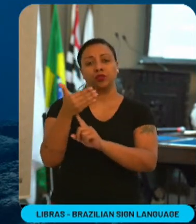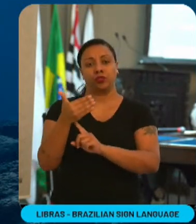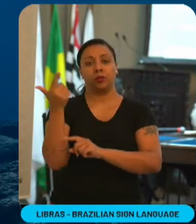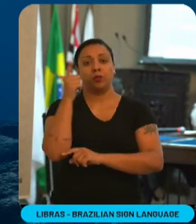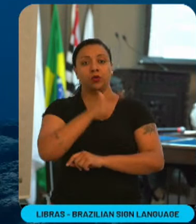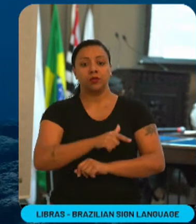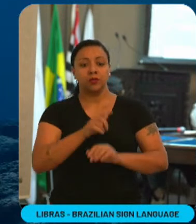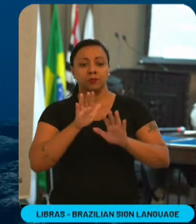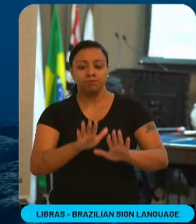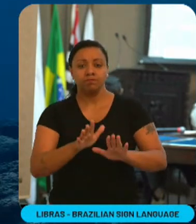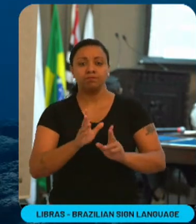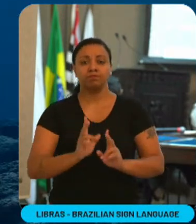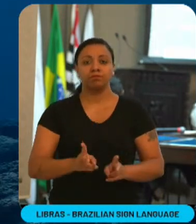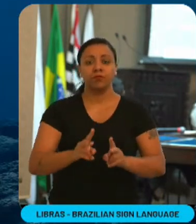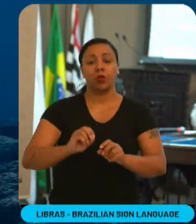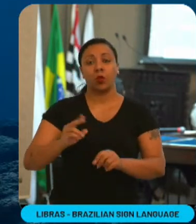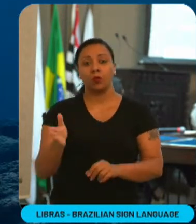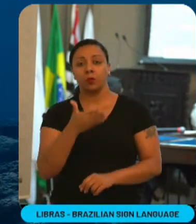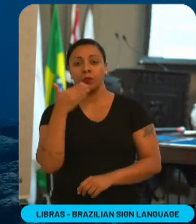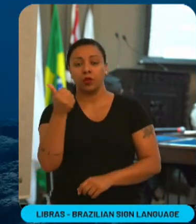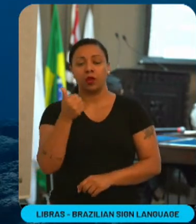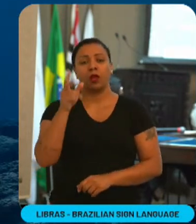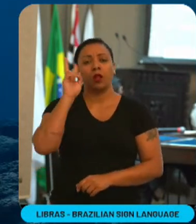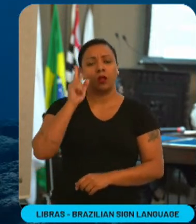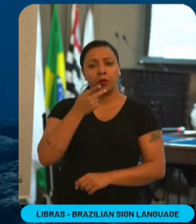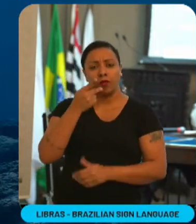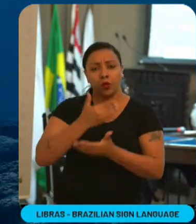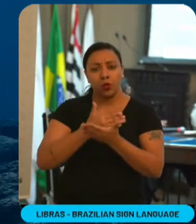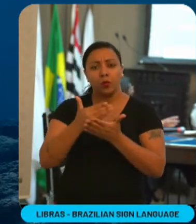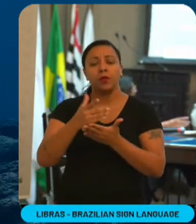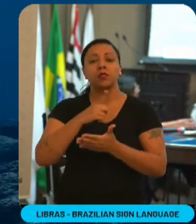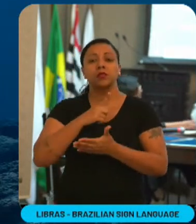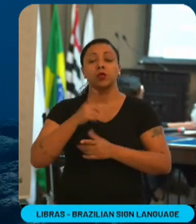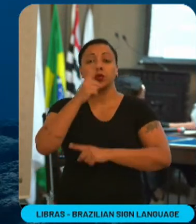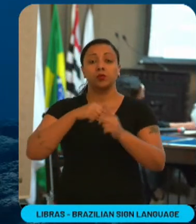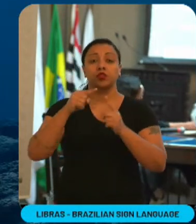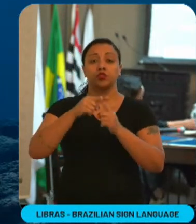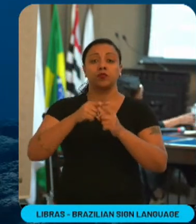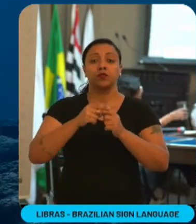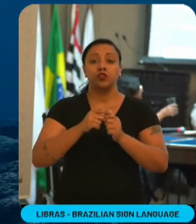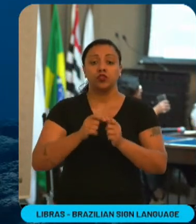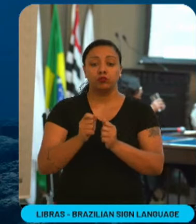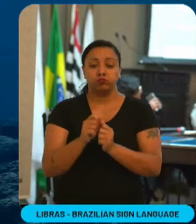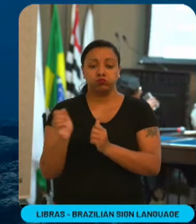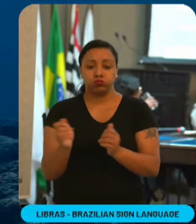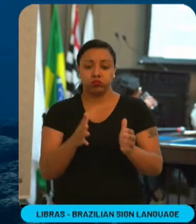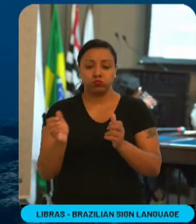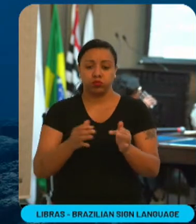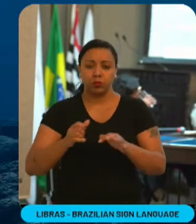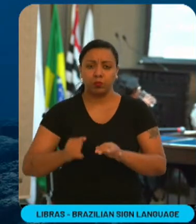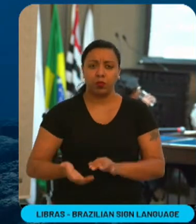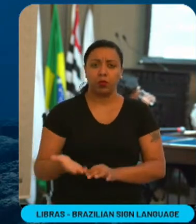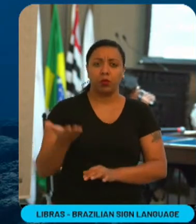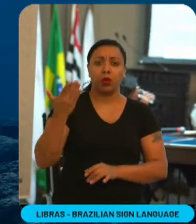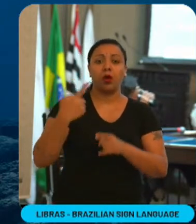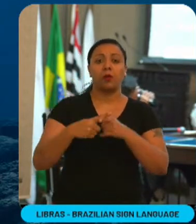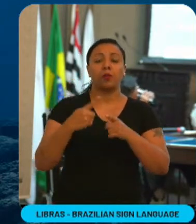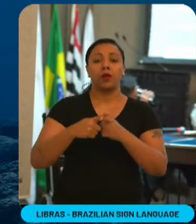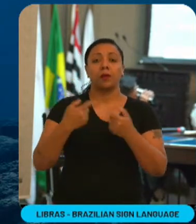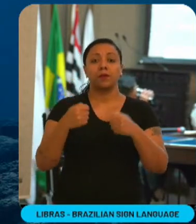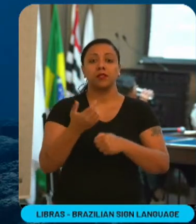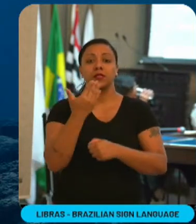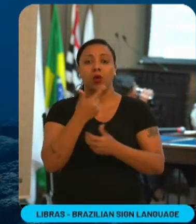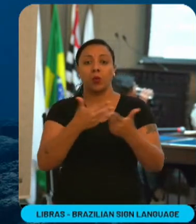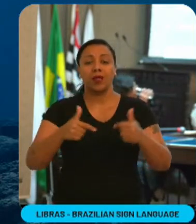than going after technology to be able to maintain or improve this. Remember that I said